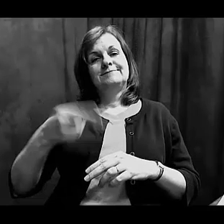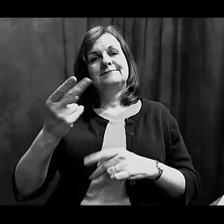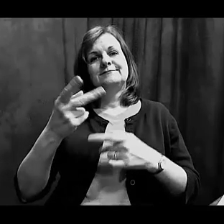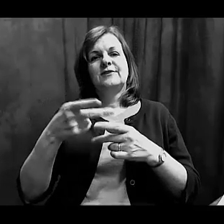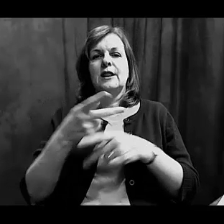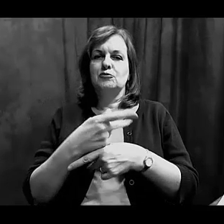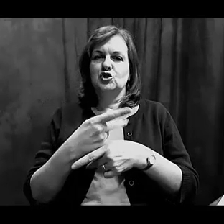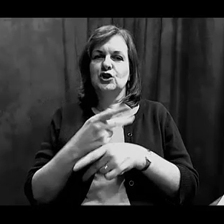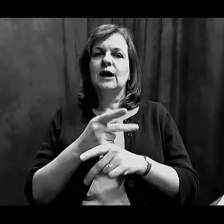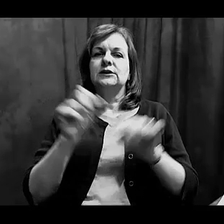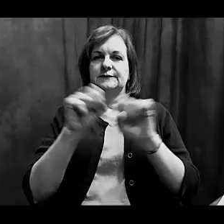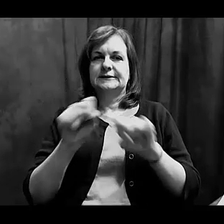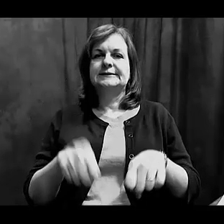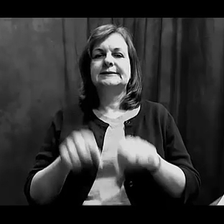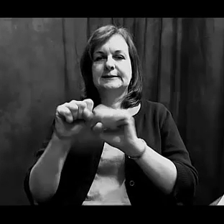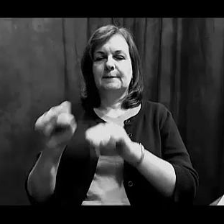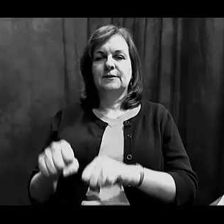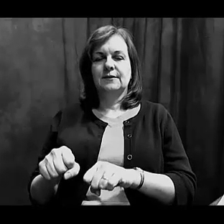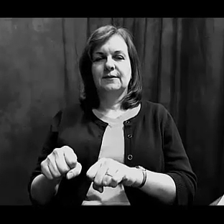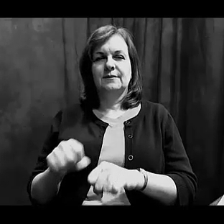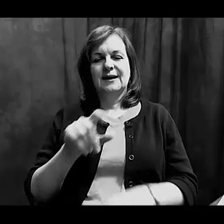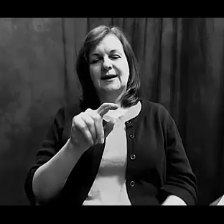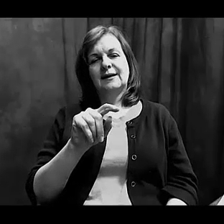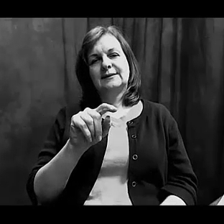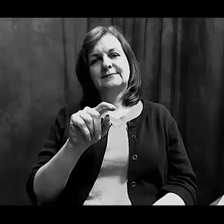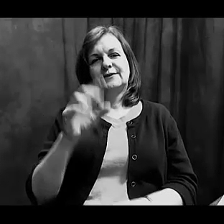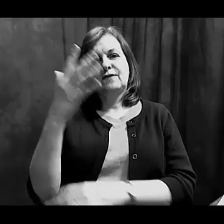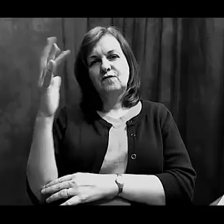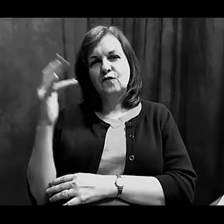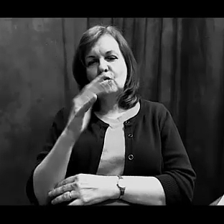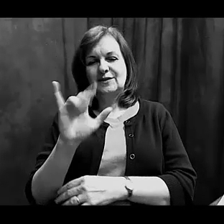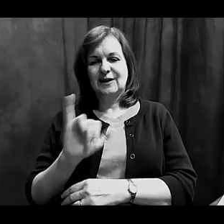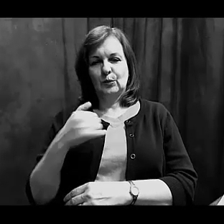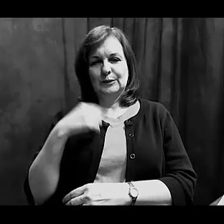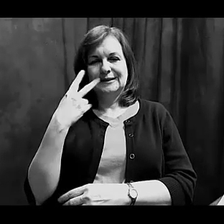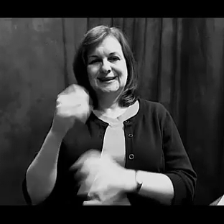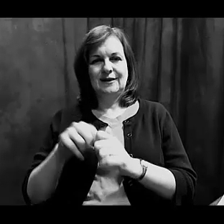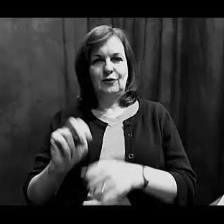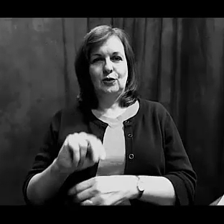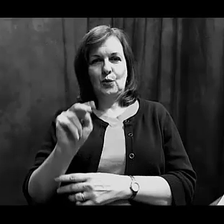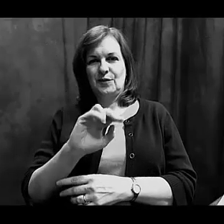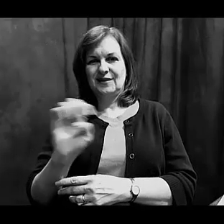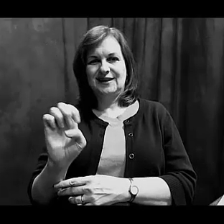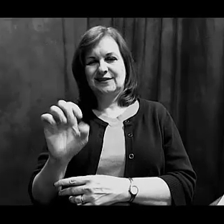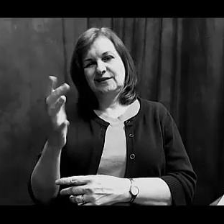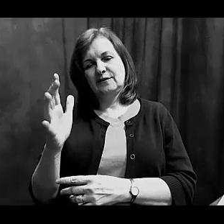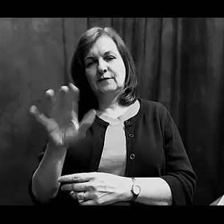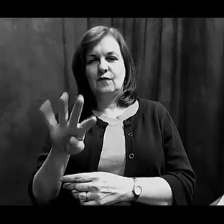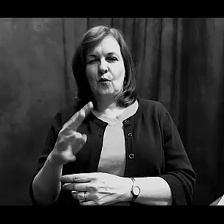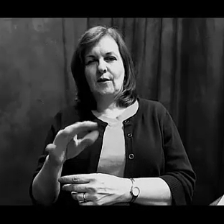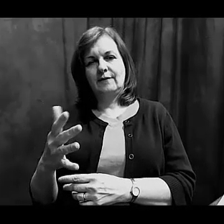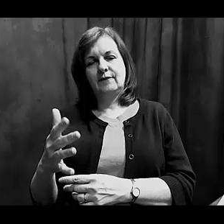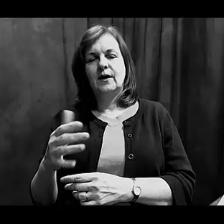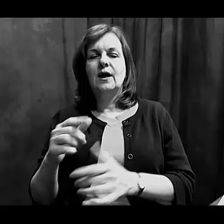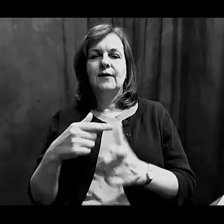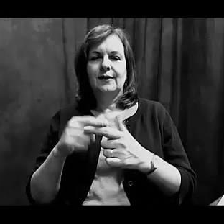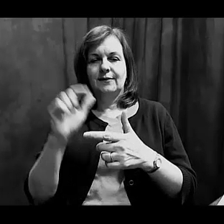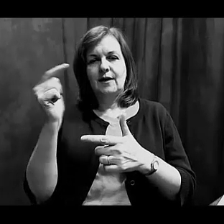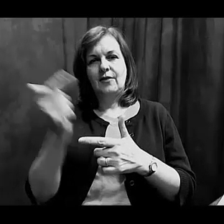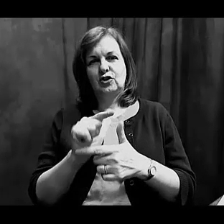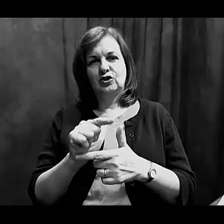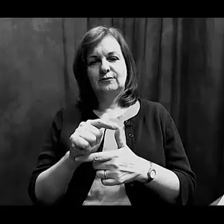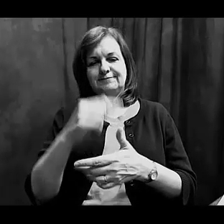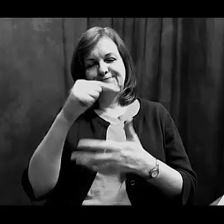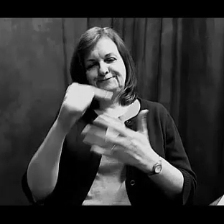very highly productive systems. Temperate deciduous forests like we see in the Northeast,